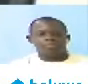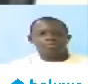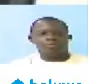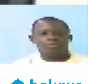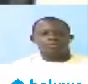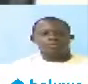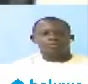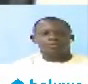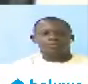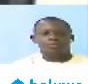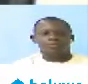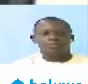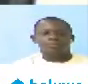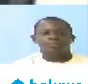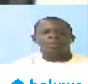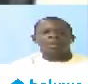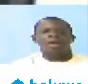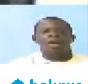And then